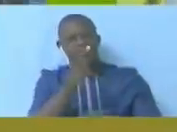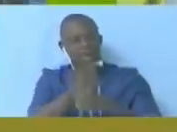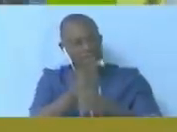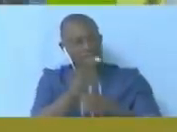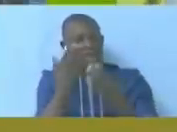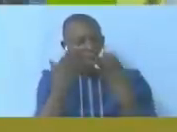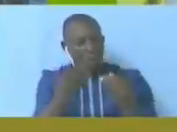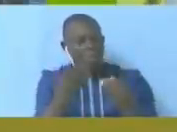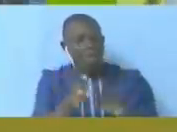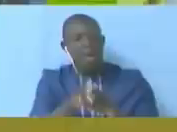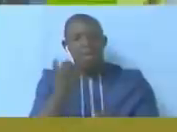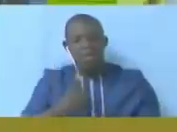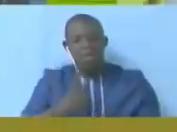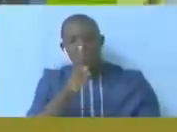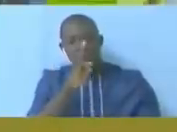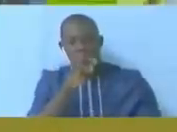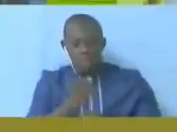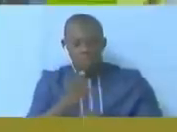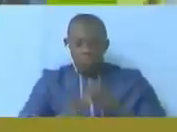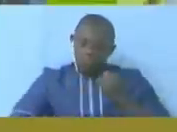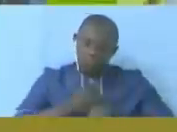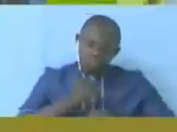justice to people who have been